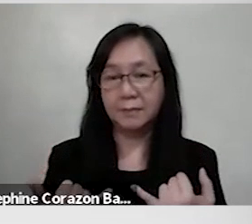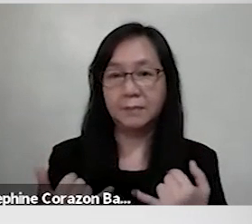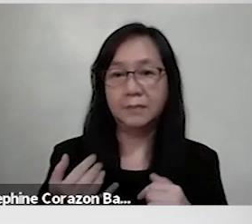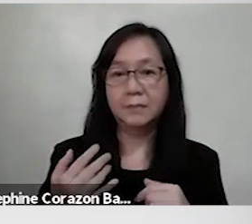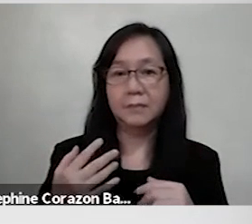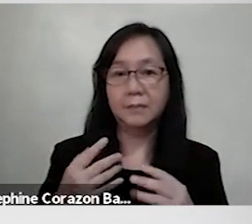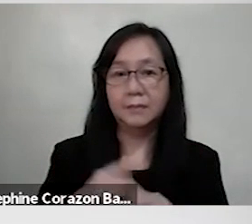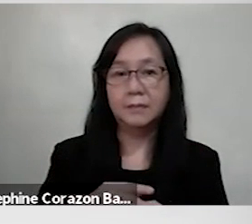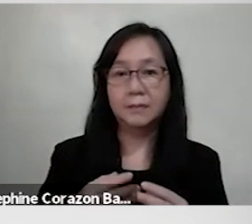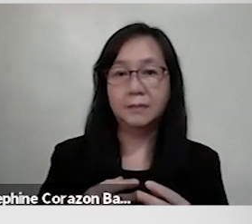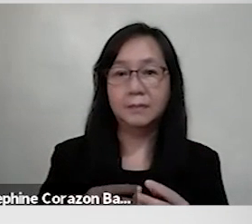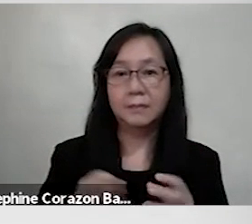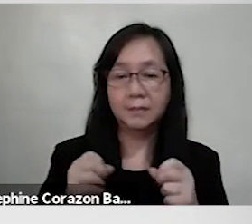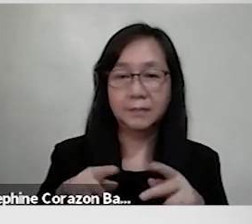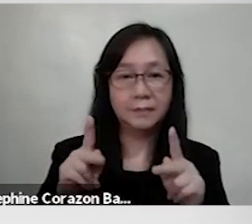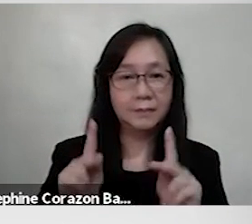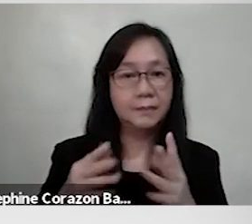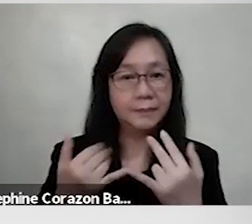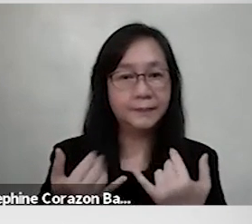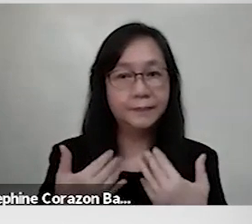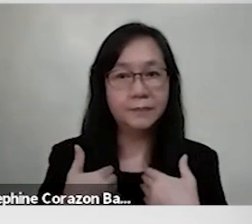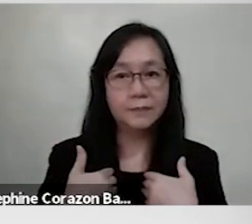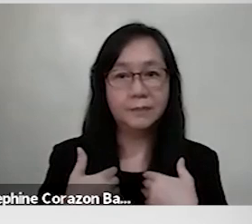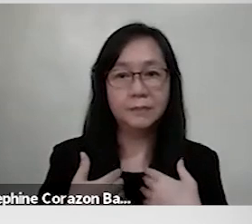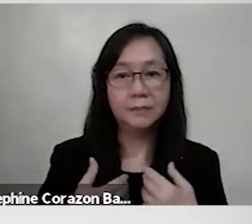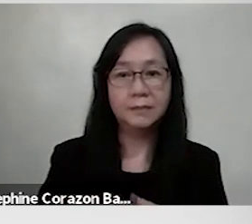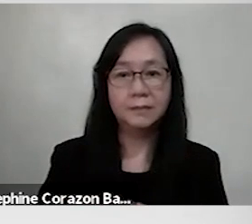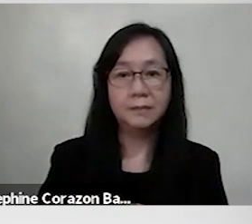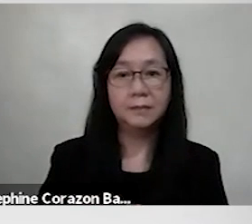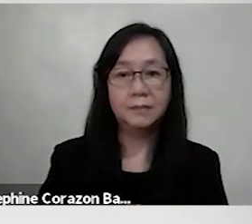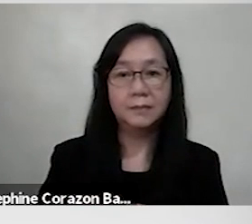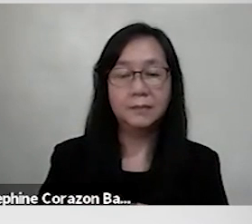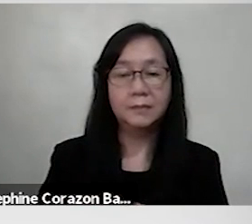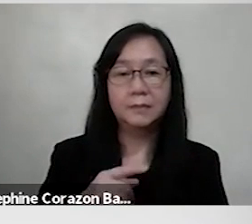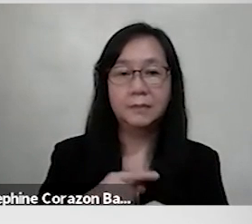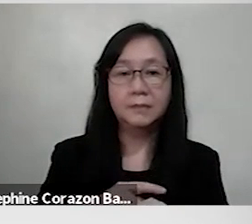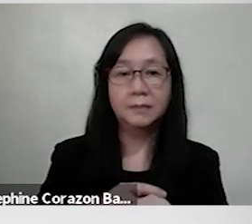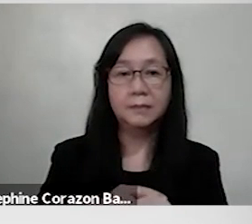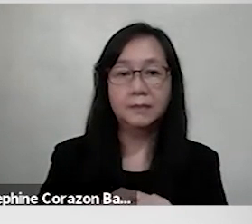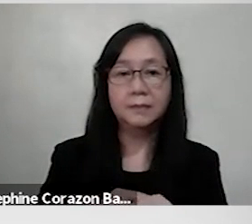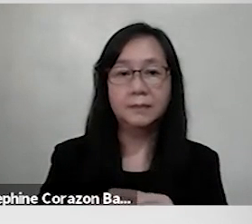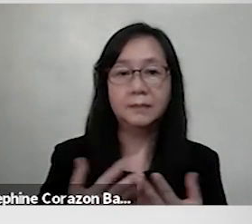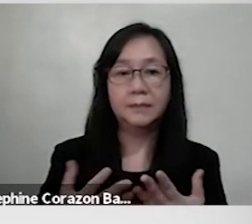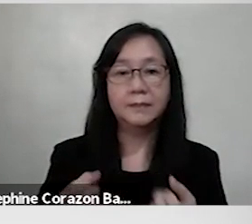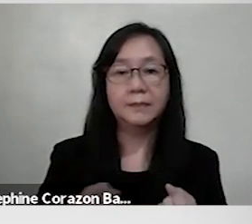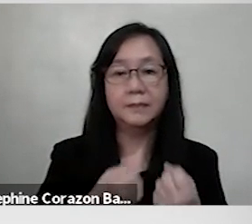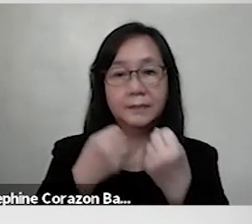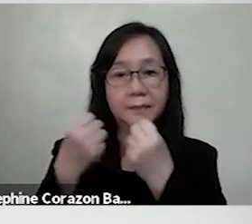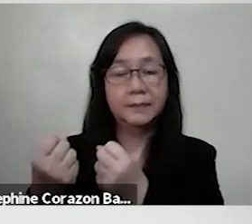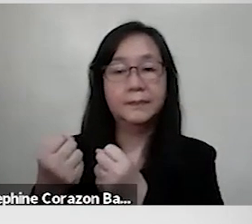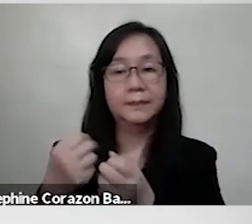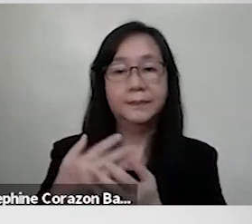And today I'm very happy for this opportunity that I have time to share the practical experience on